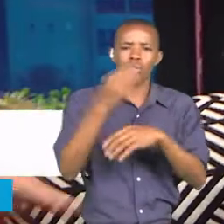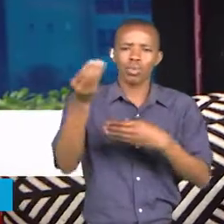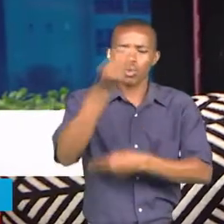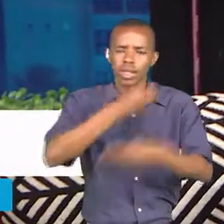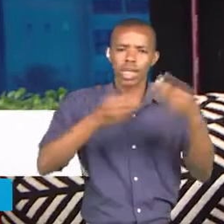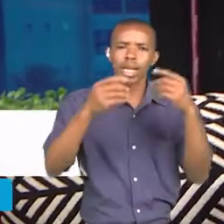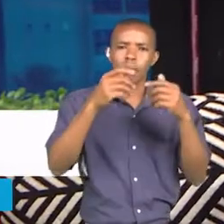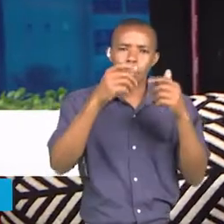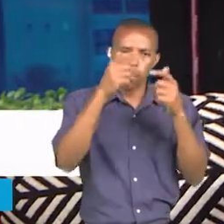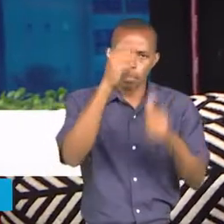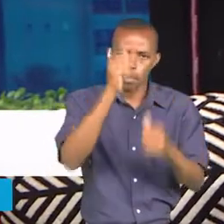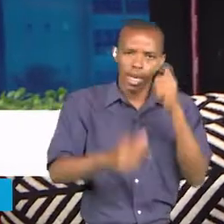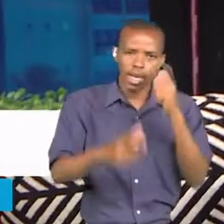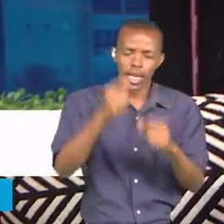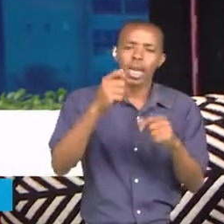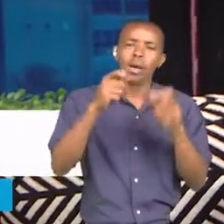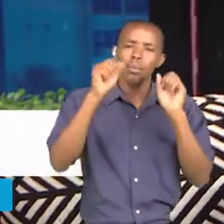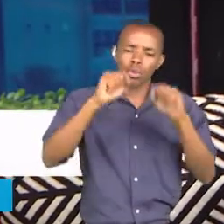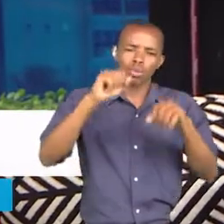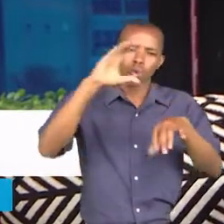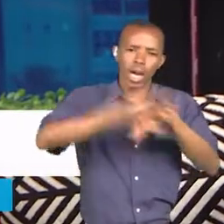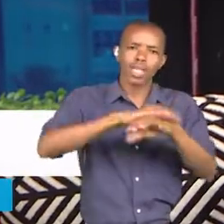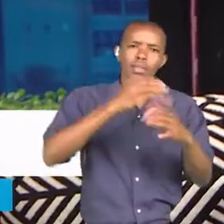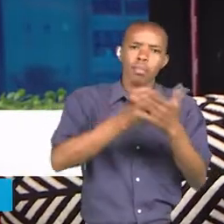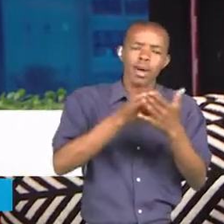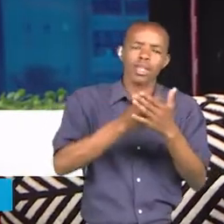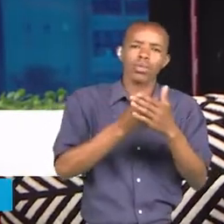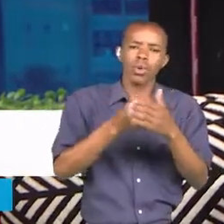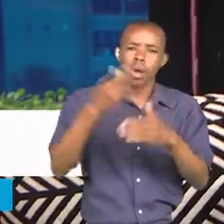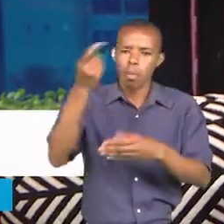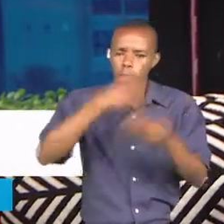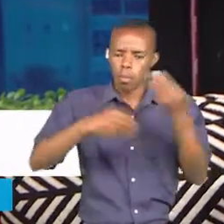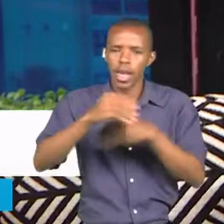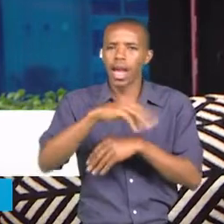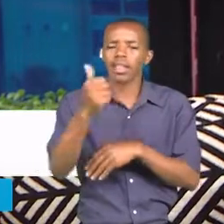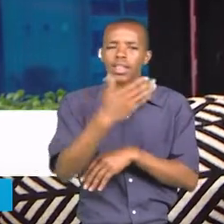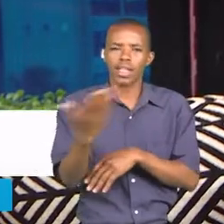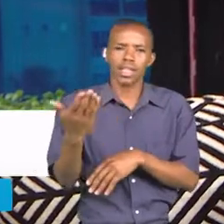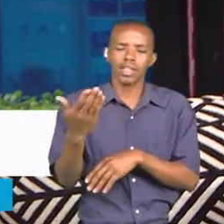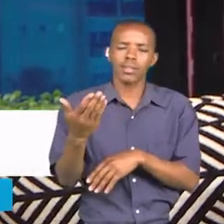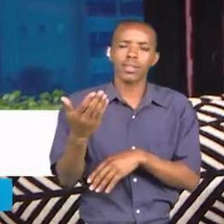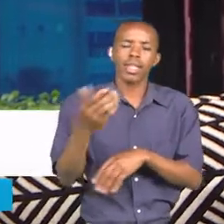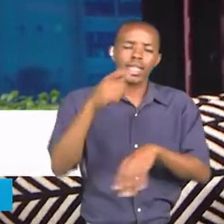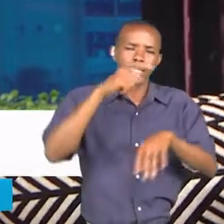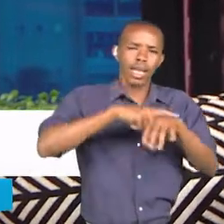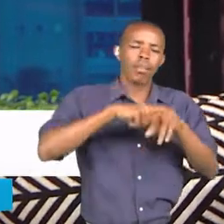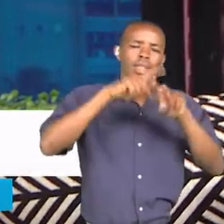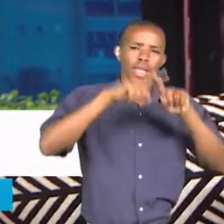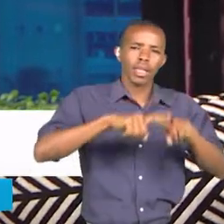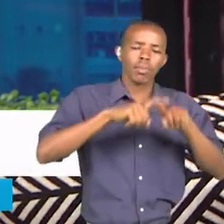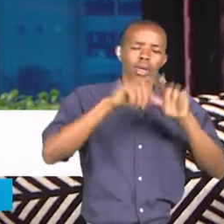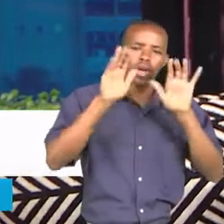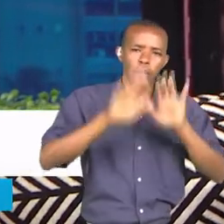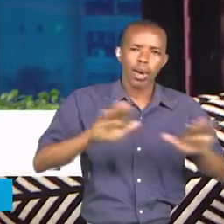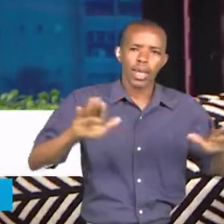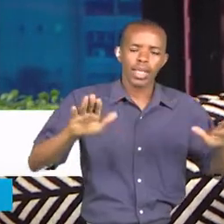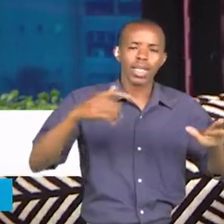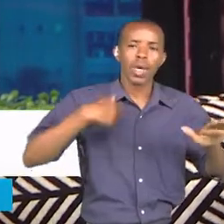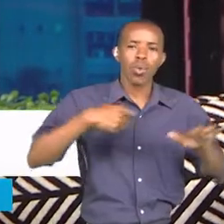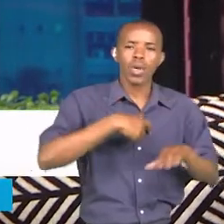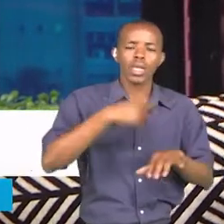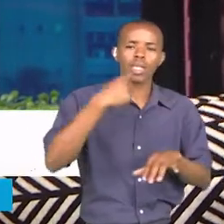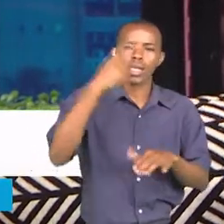allow them to get money to go and buy commodities, and they can no longer produce because it's dry. Okay. So at that time, they depend on the market. And therefore, for us, we are